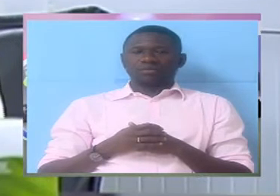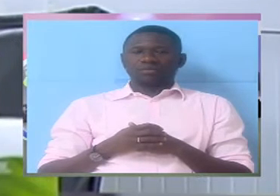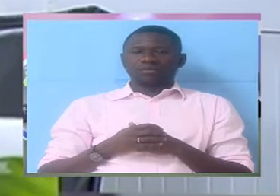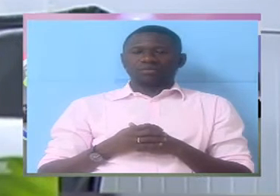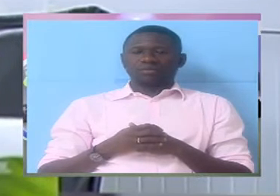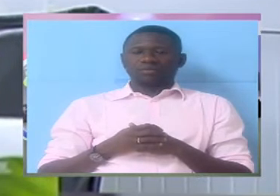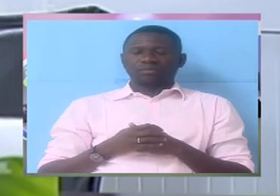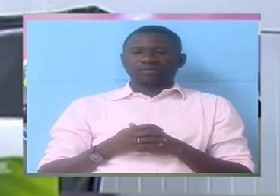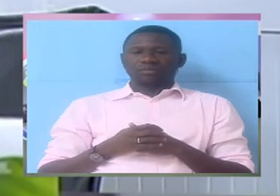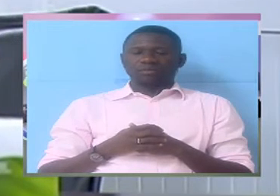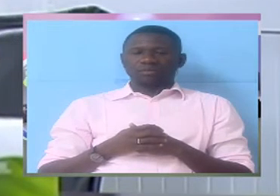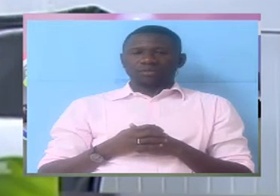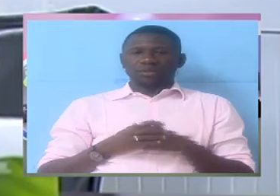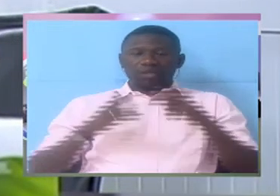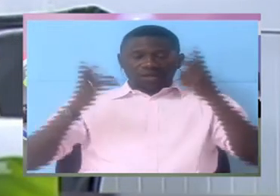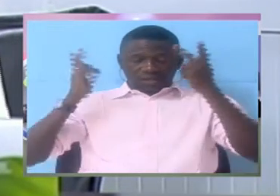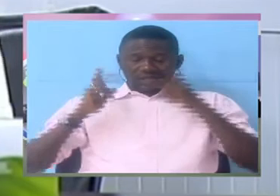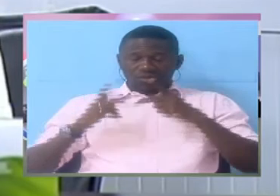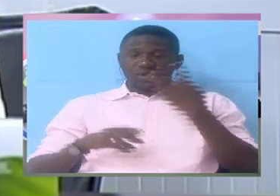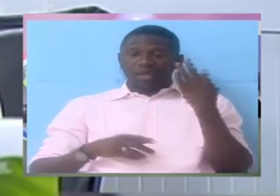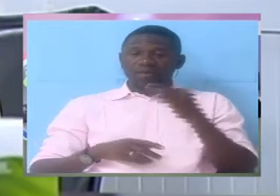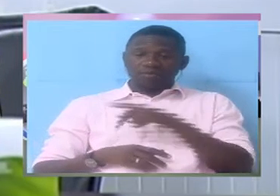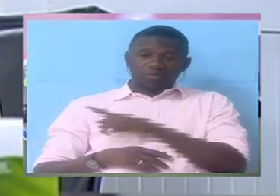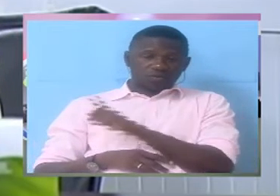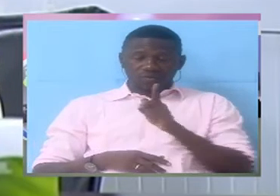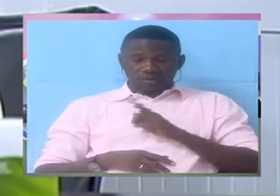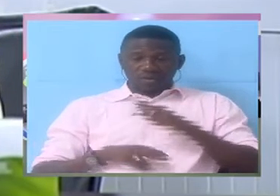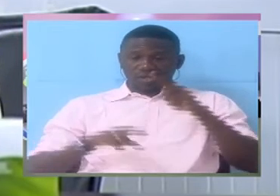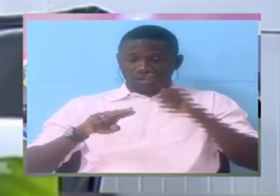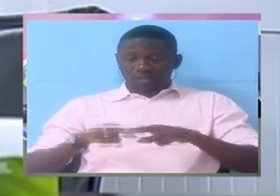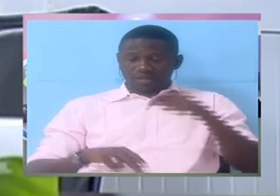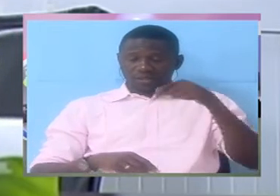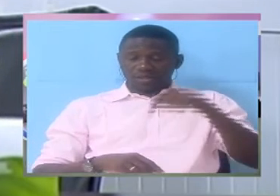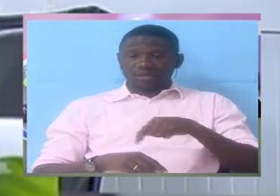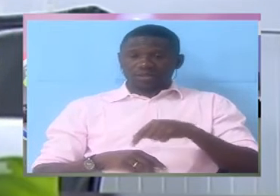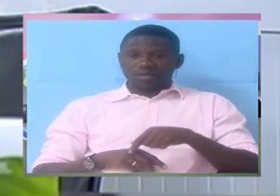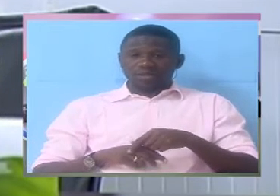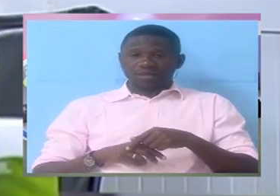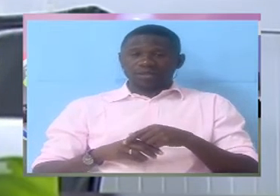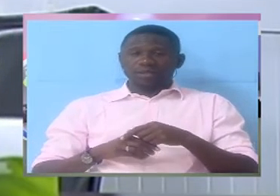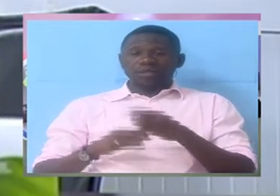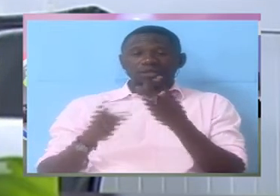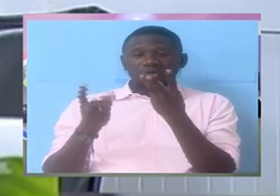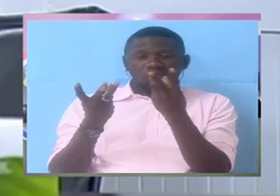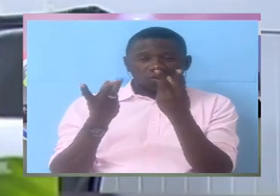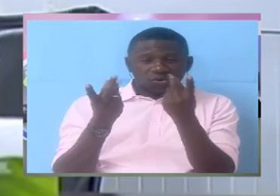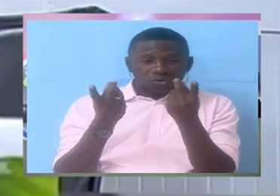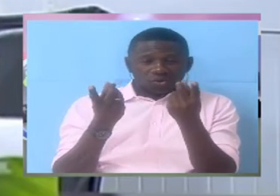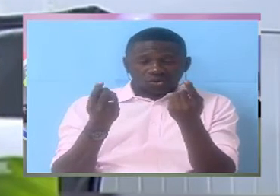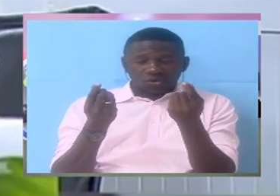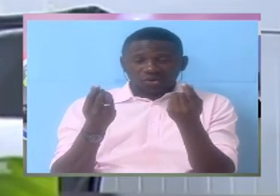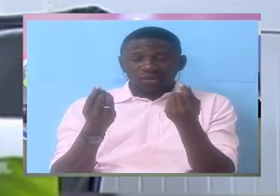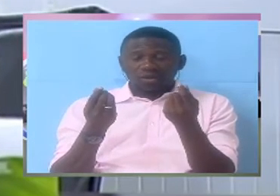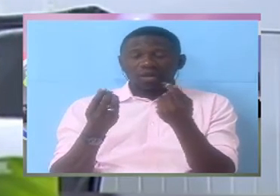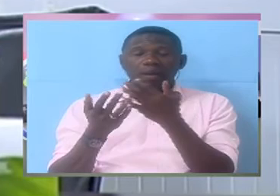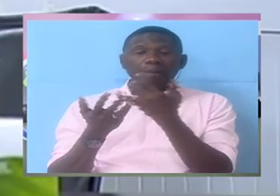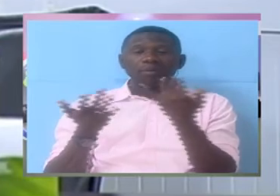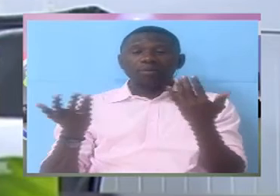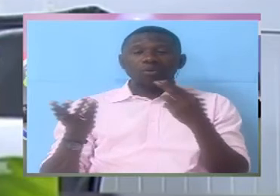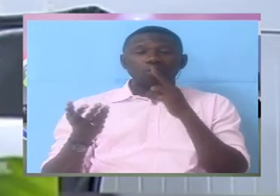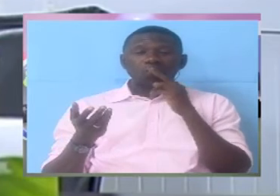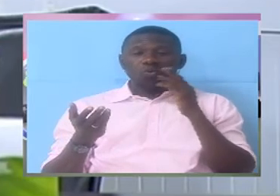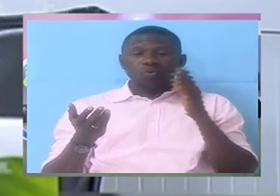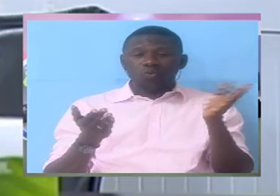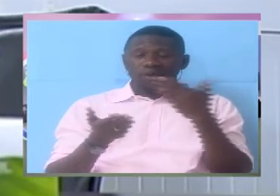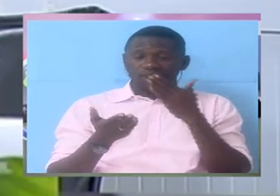mo fo jang. Council, if we sit here, Council nin si ta jang to numerate pour ka konti the people pass through our